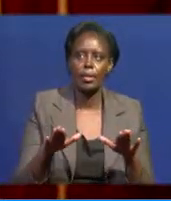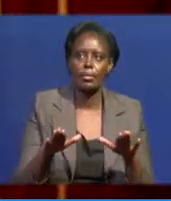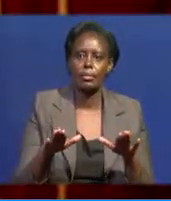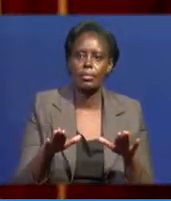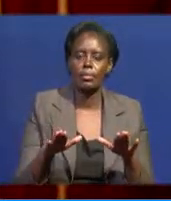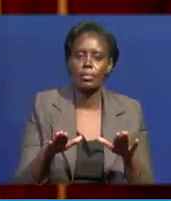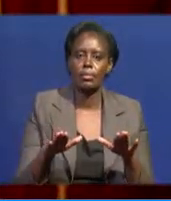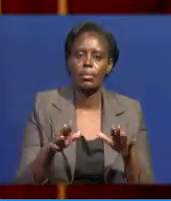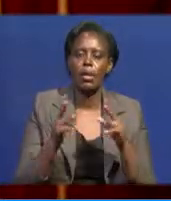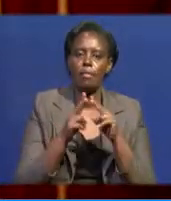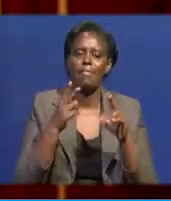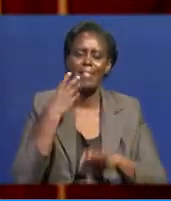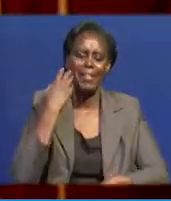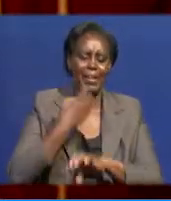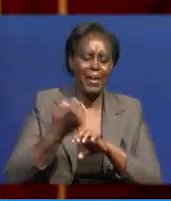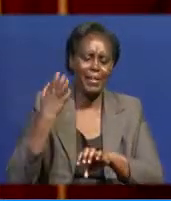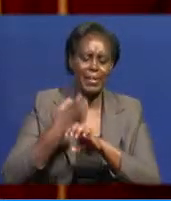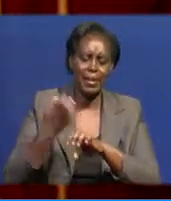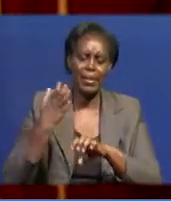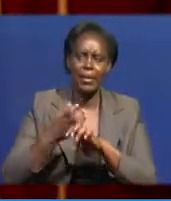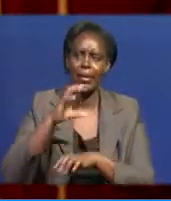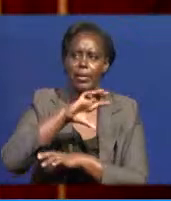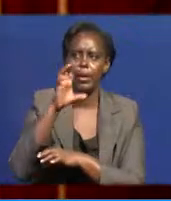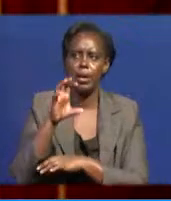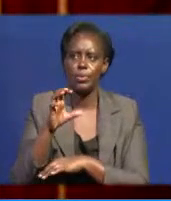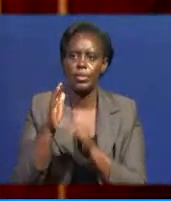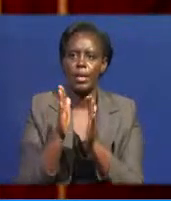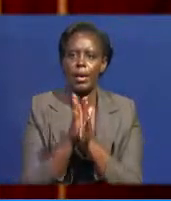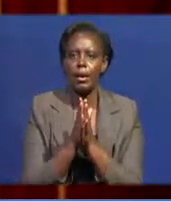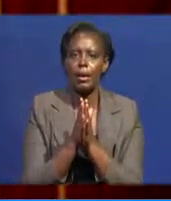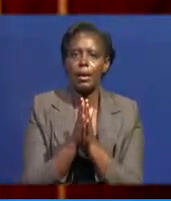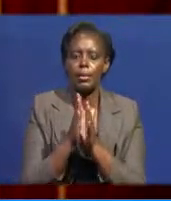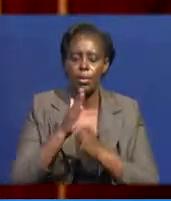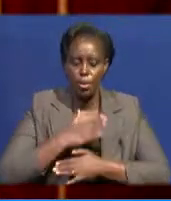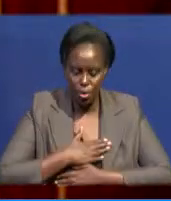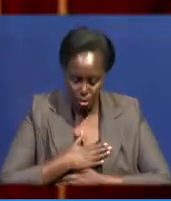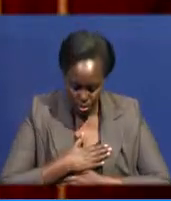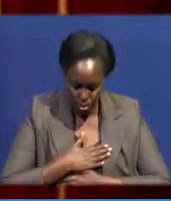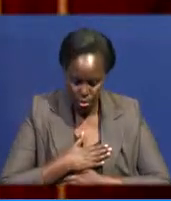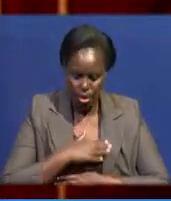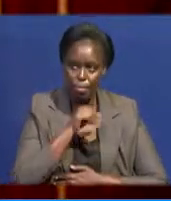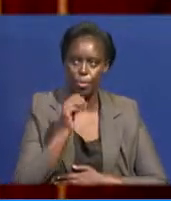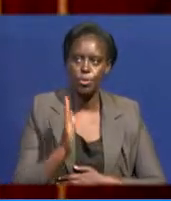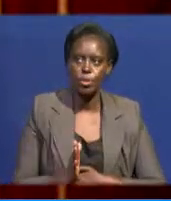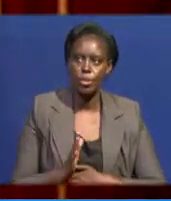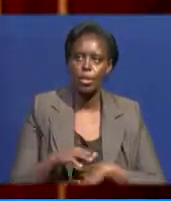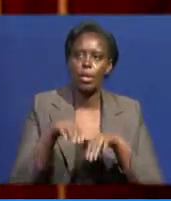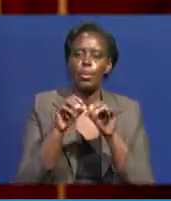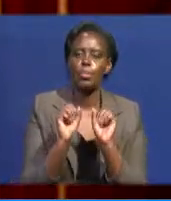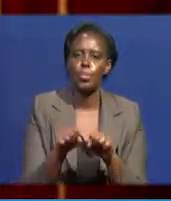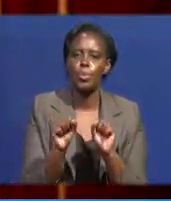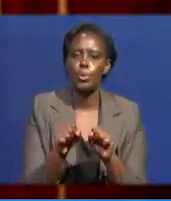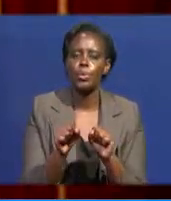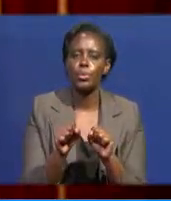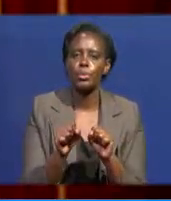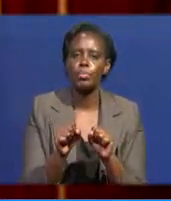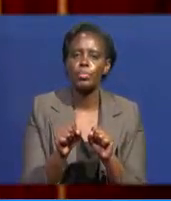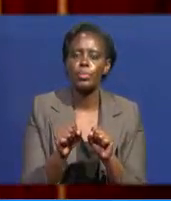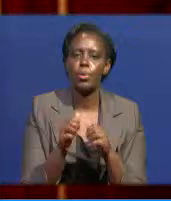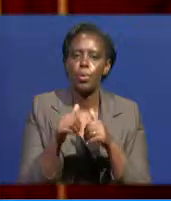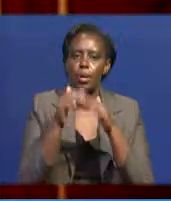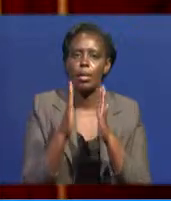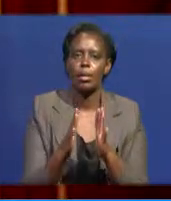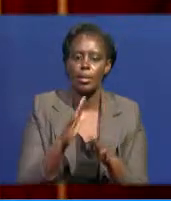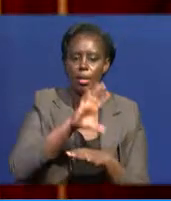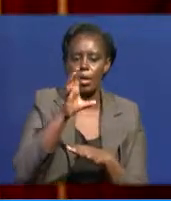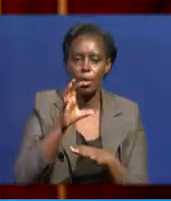one of the very difficult counties, and the Honorable Madam Senator is one of the leaders in